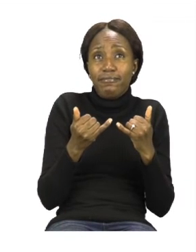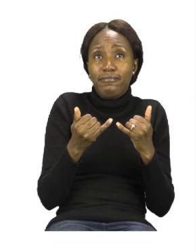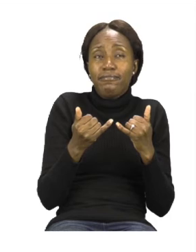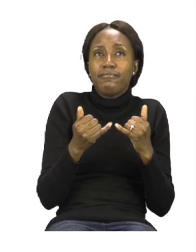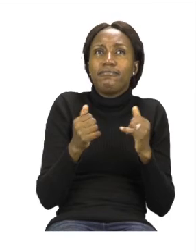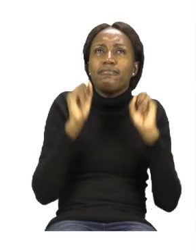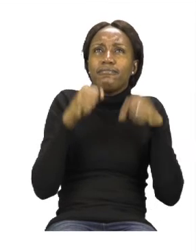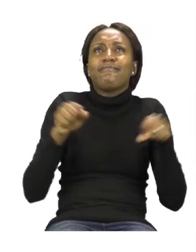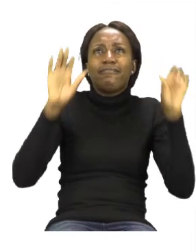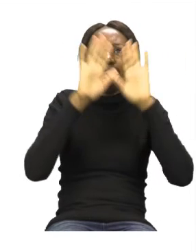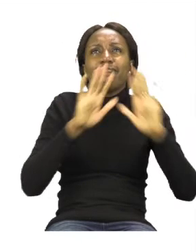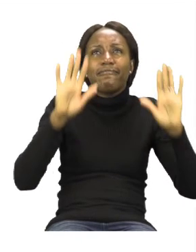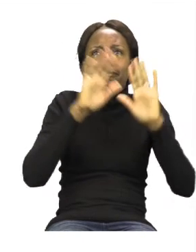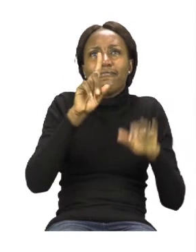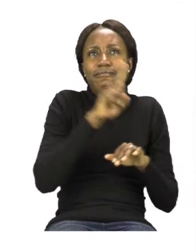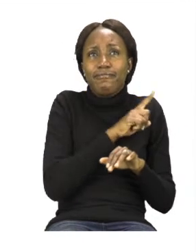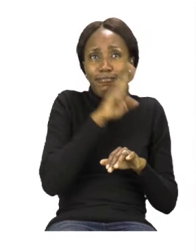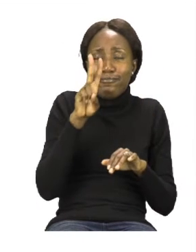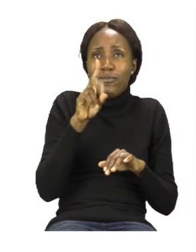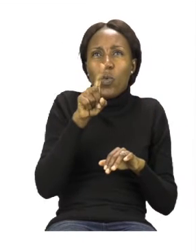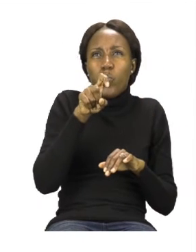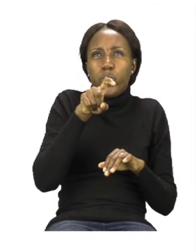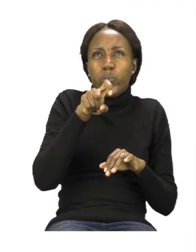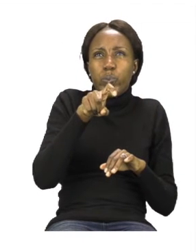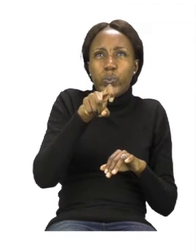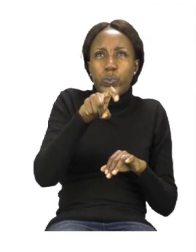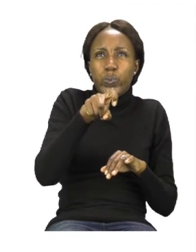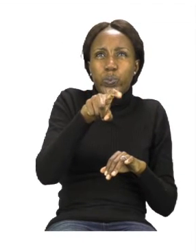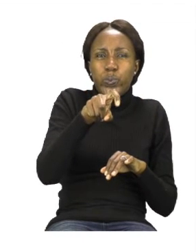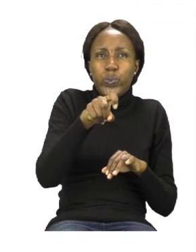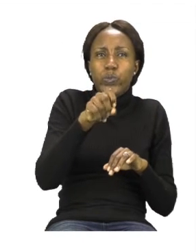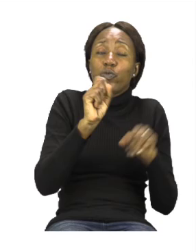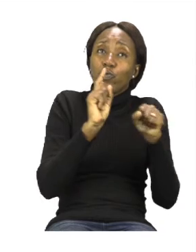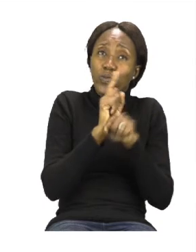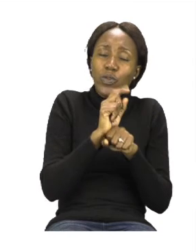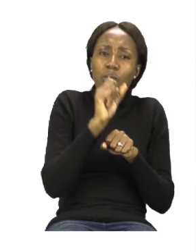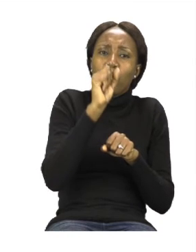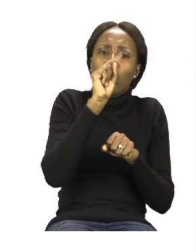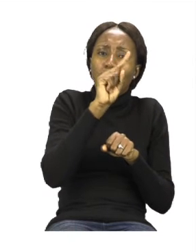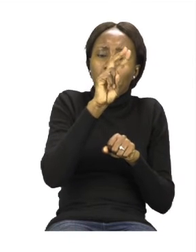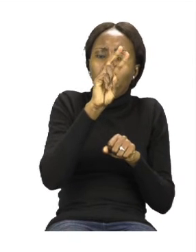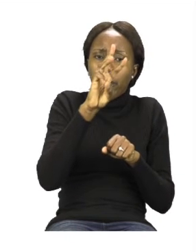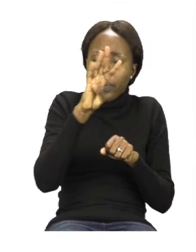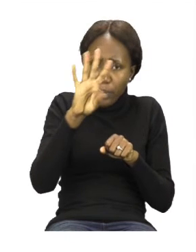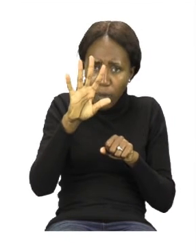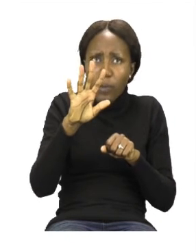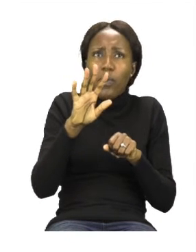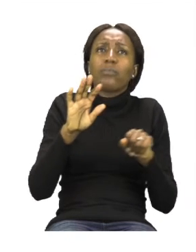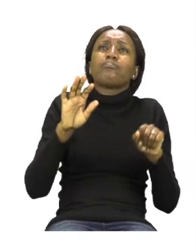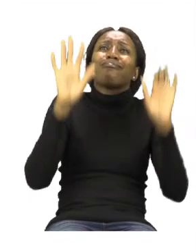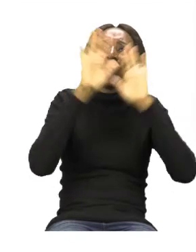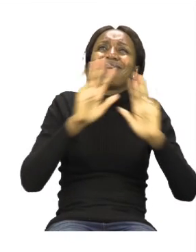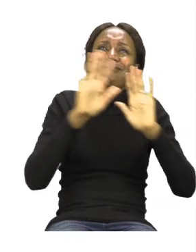color 12 worms. So you're going to count your worms first and then color only